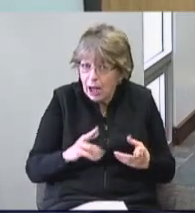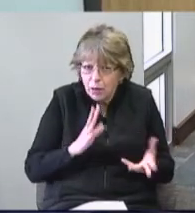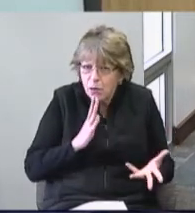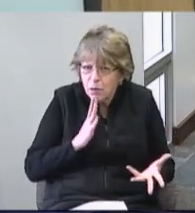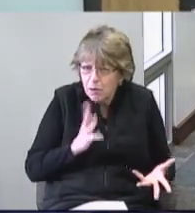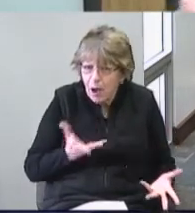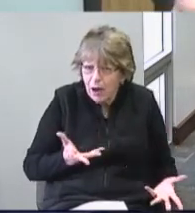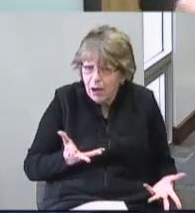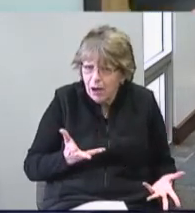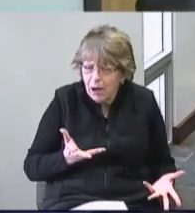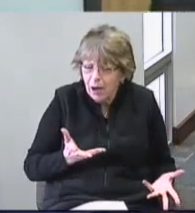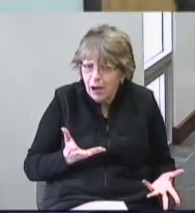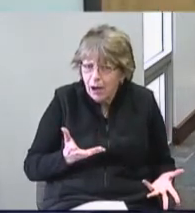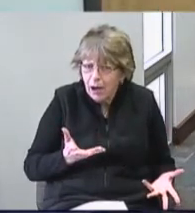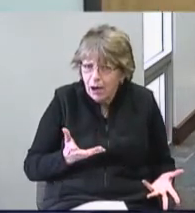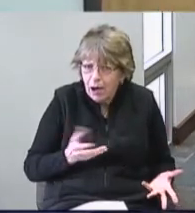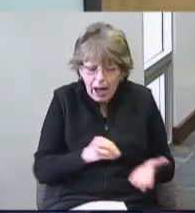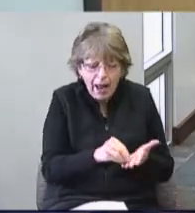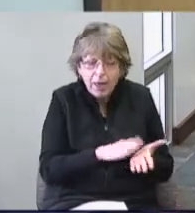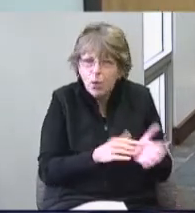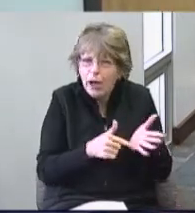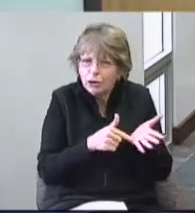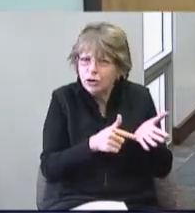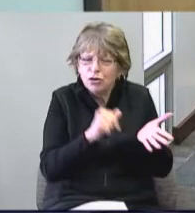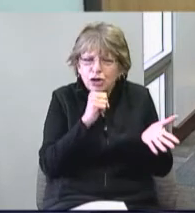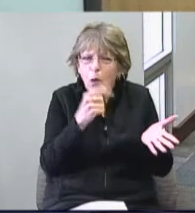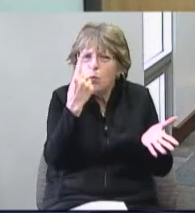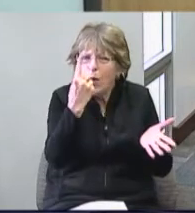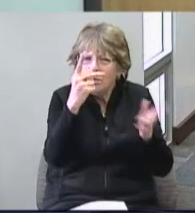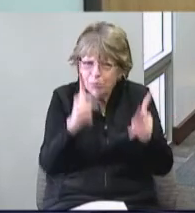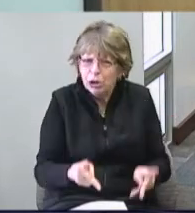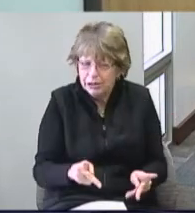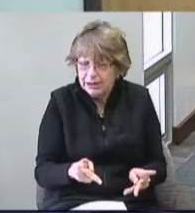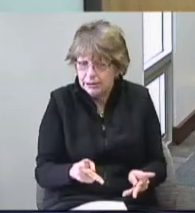And indeed, the record shows not one person